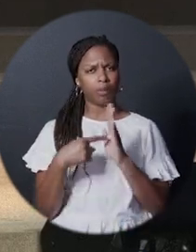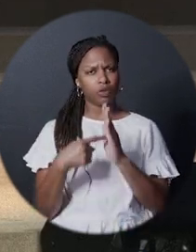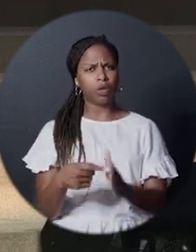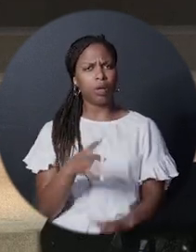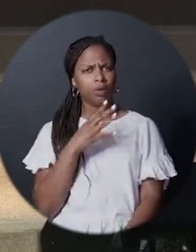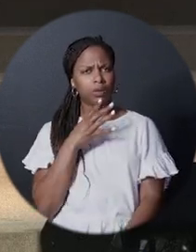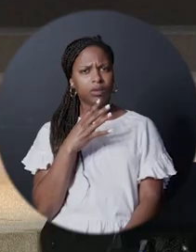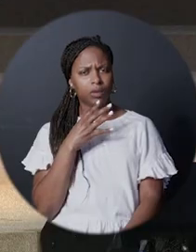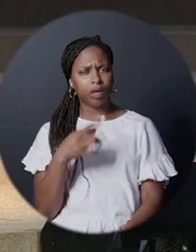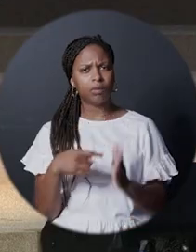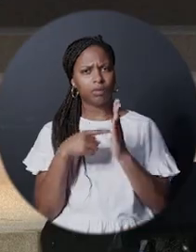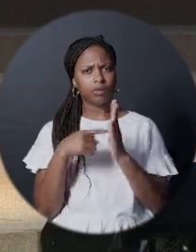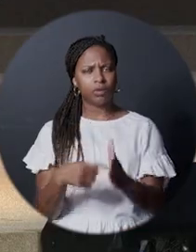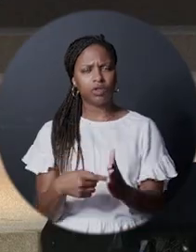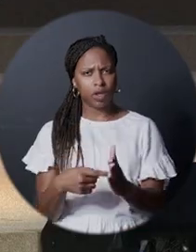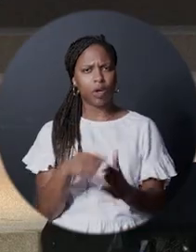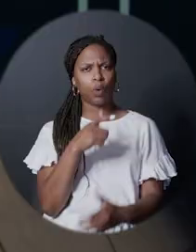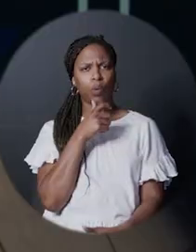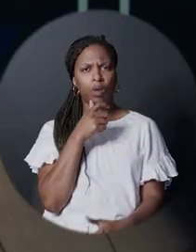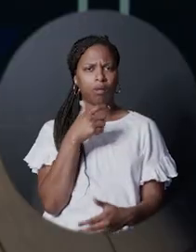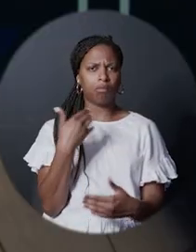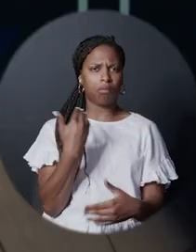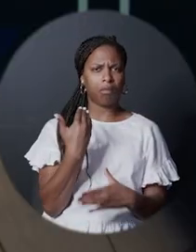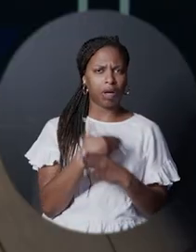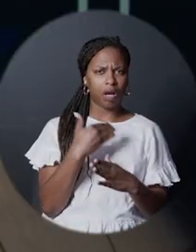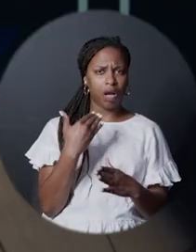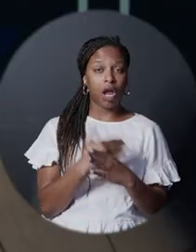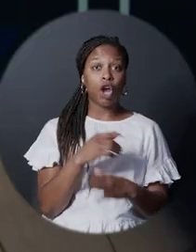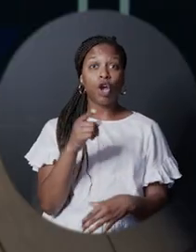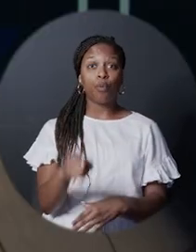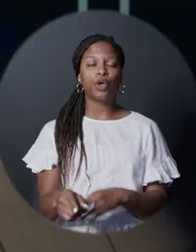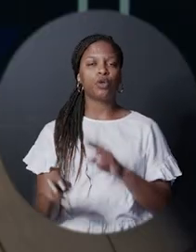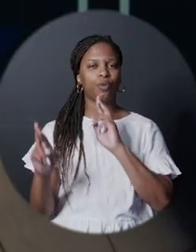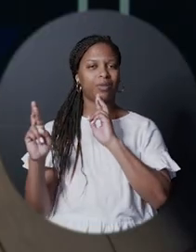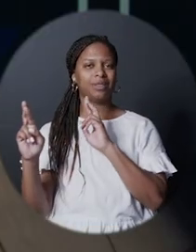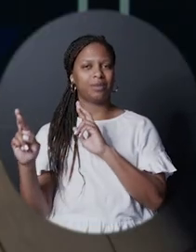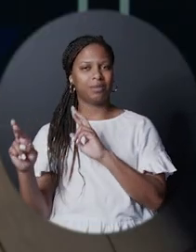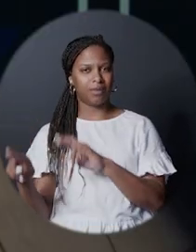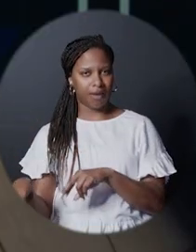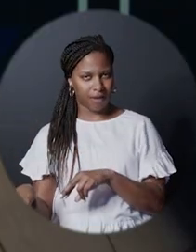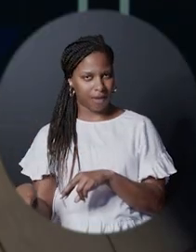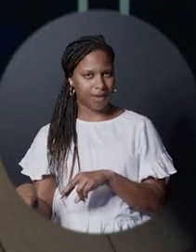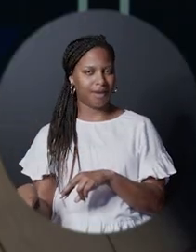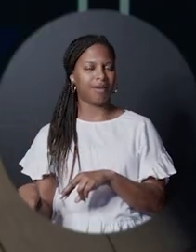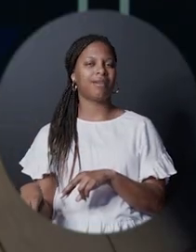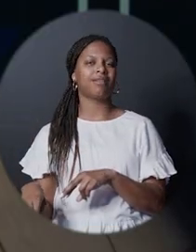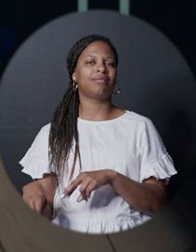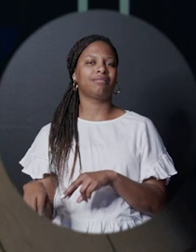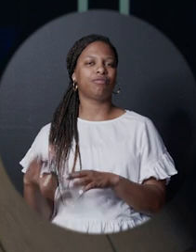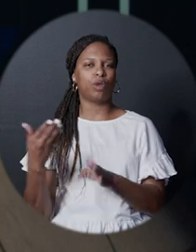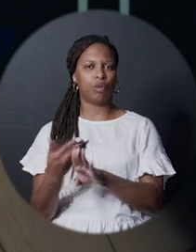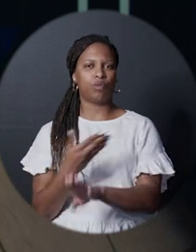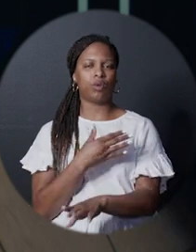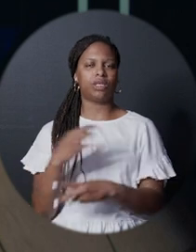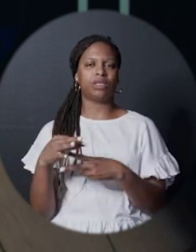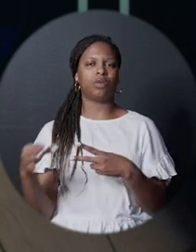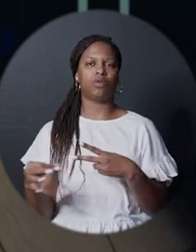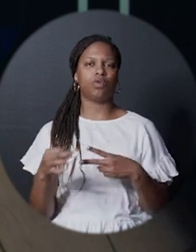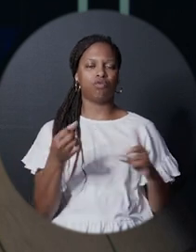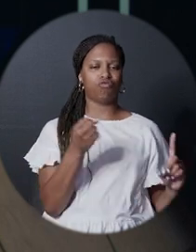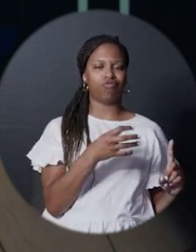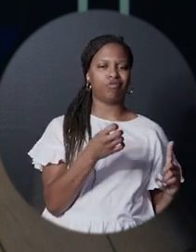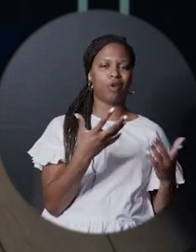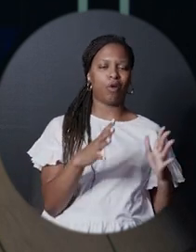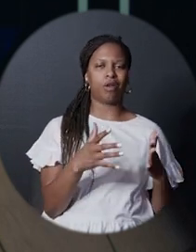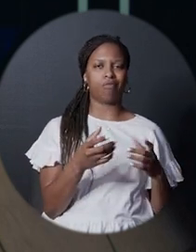them. I'm going to show them who they're talking to. I'm going to show them who they're messing with. When you respond, it's a